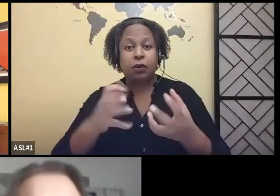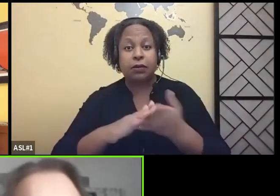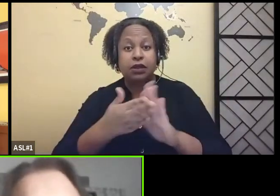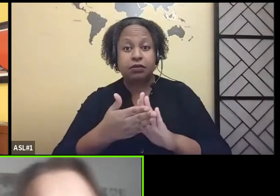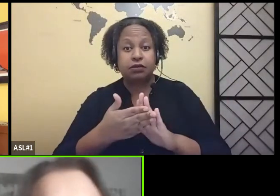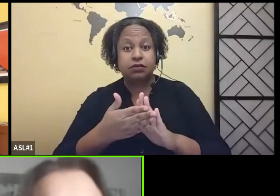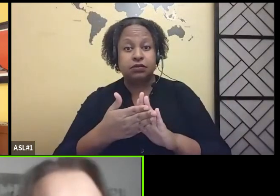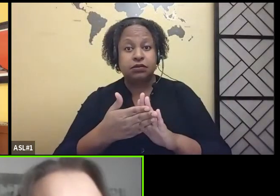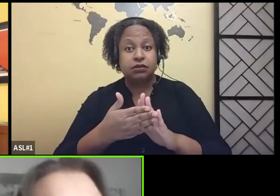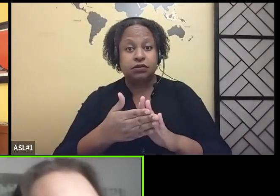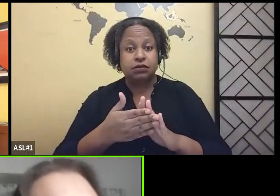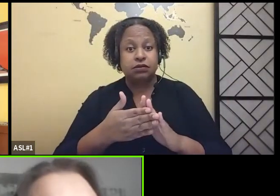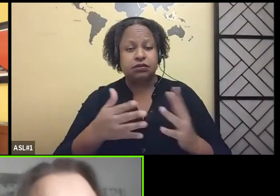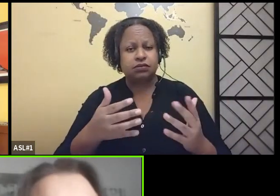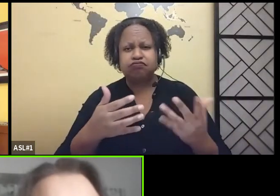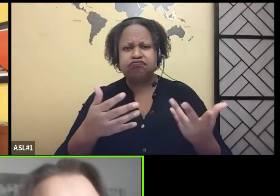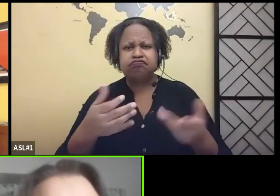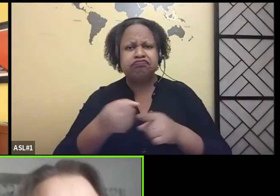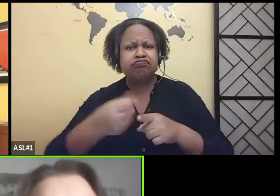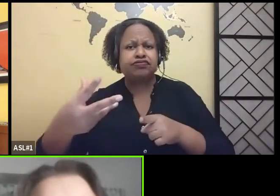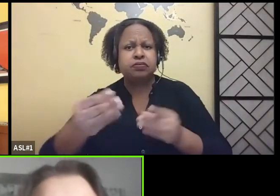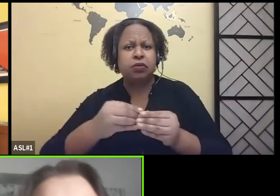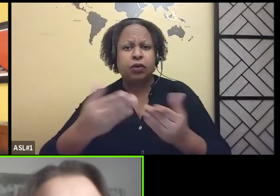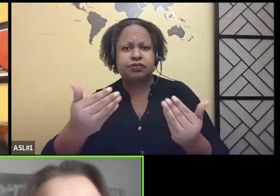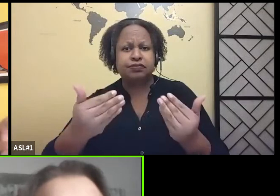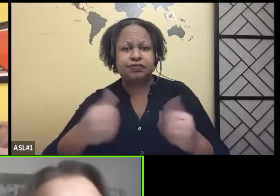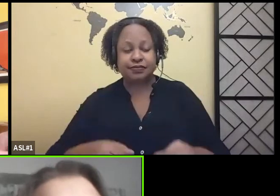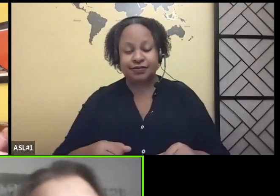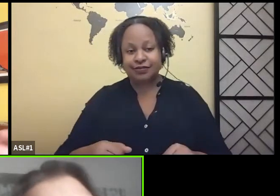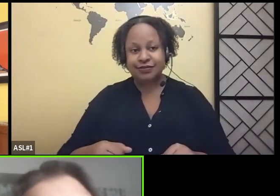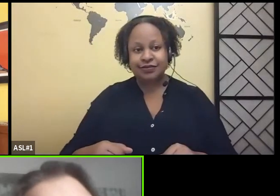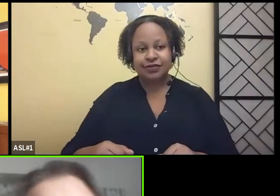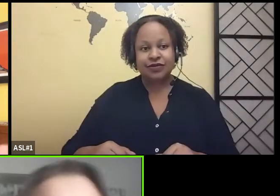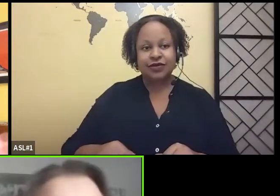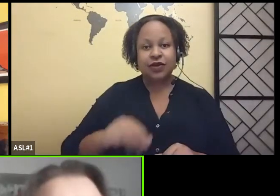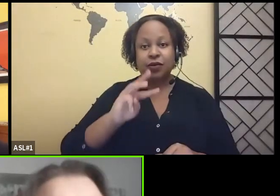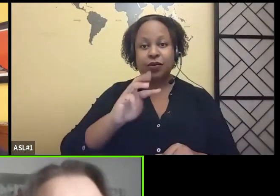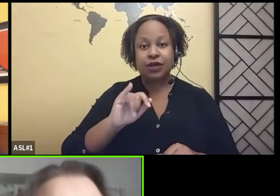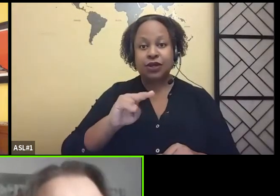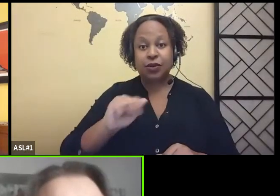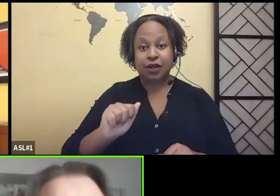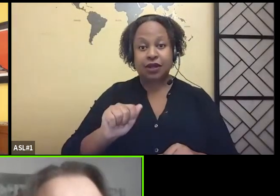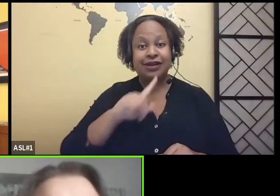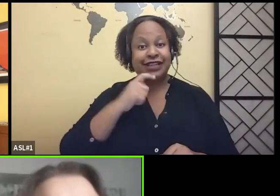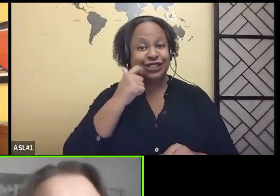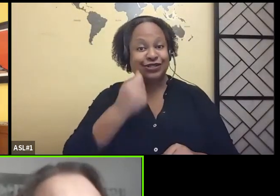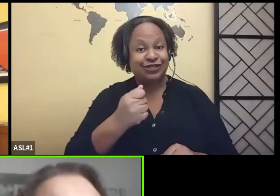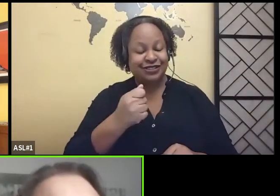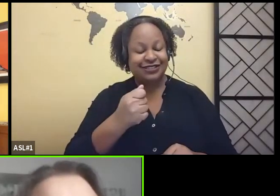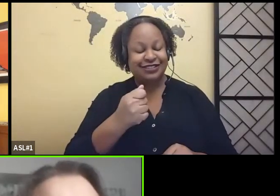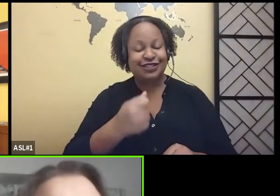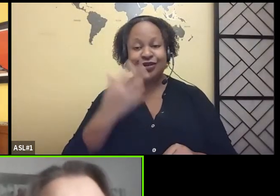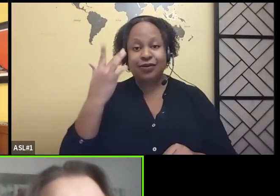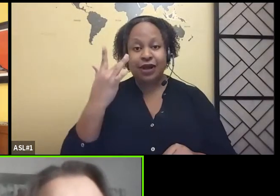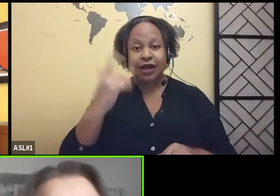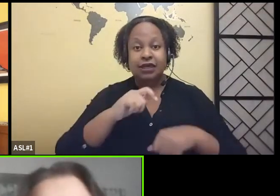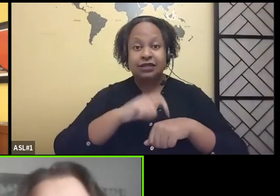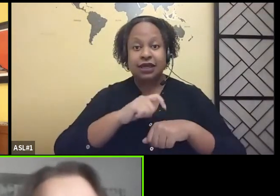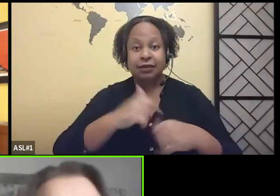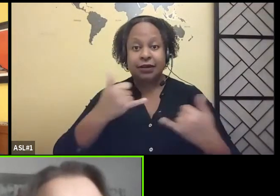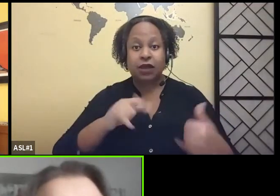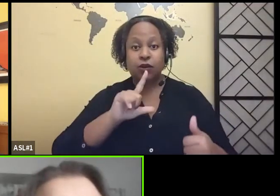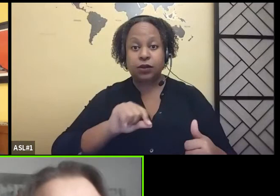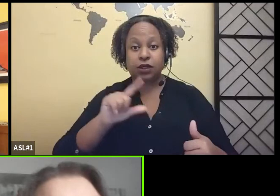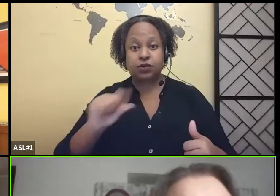You know, it's interesting because in the time that we are in now, I'm quarantined